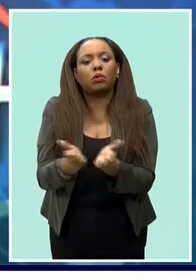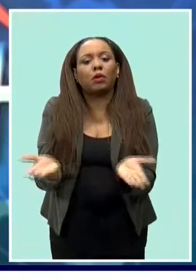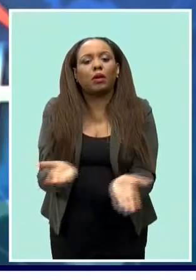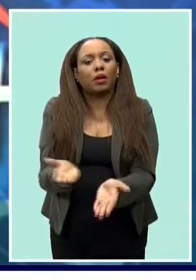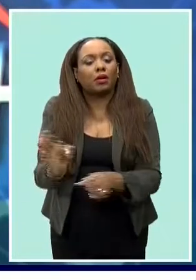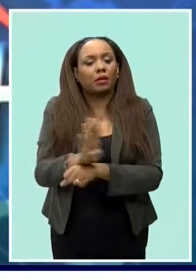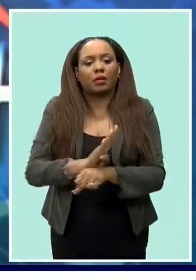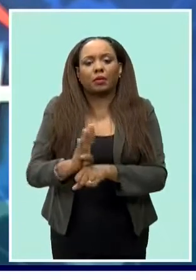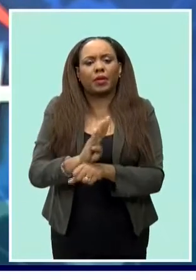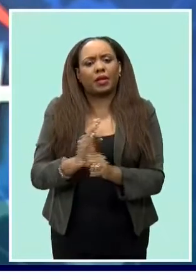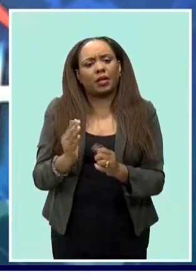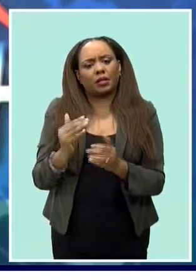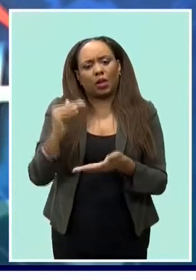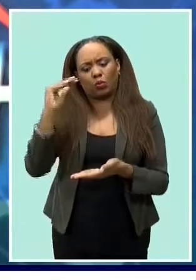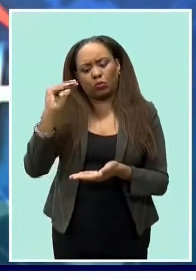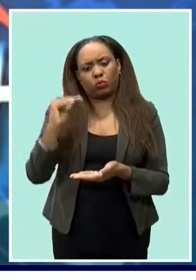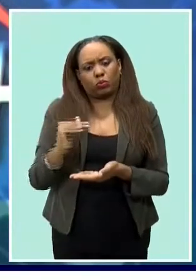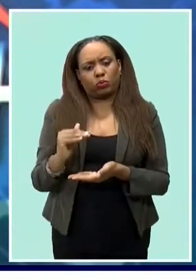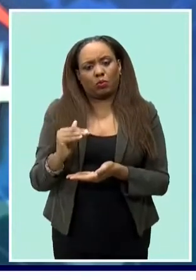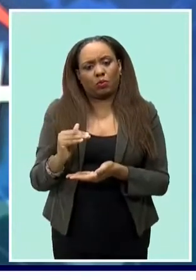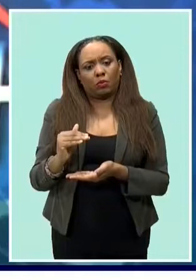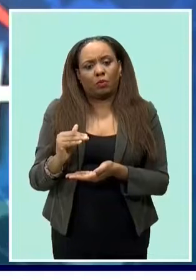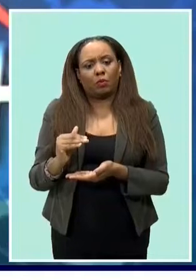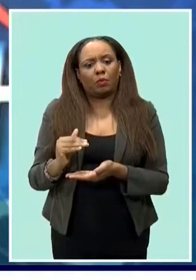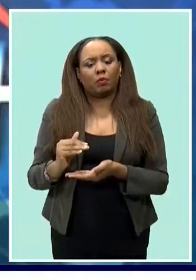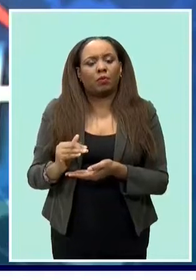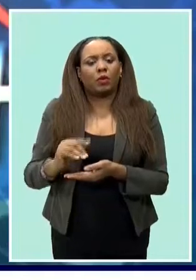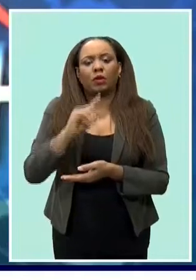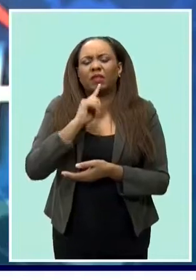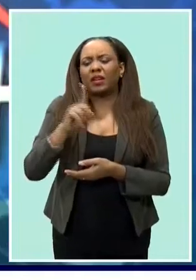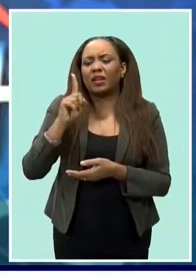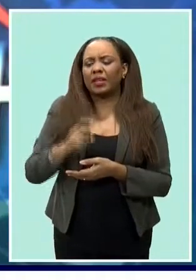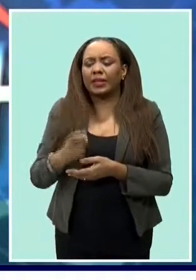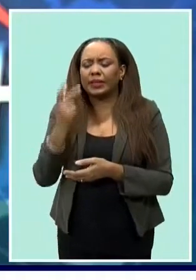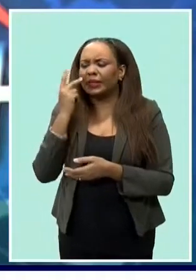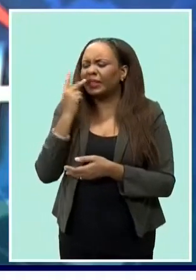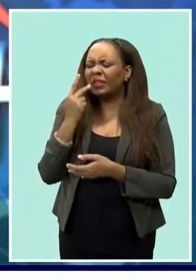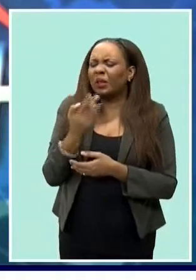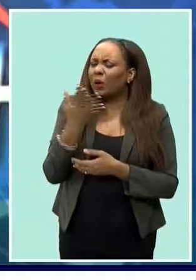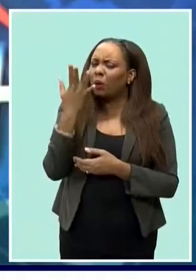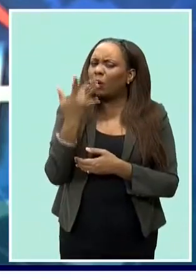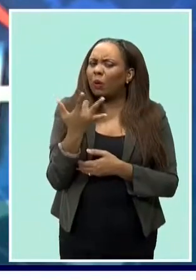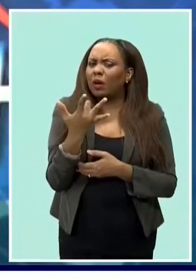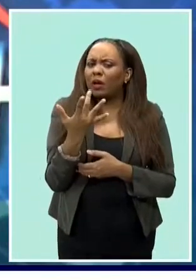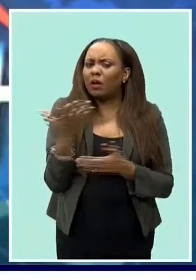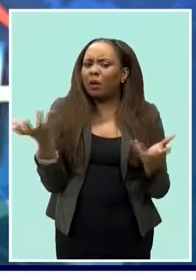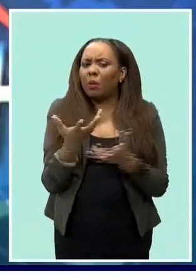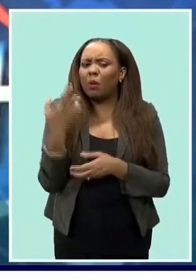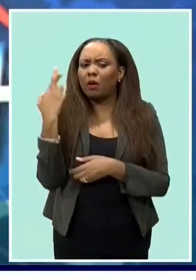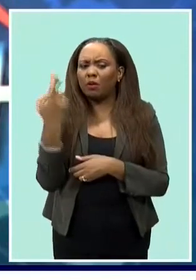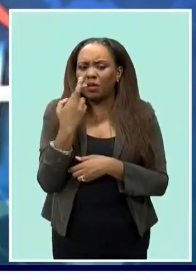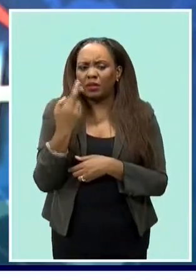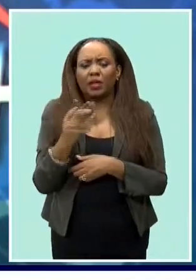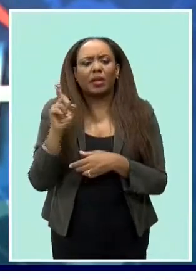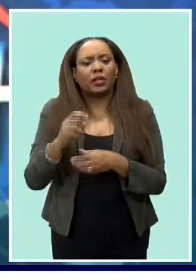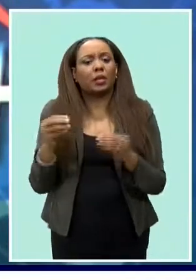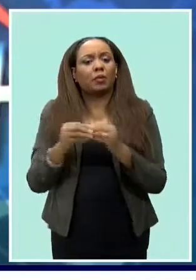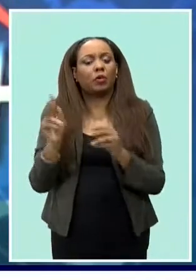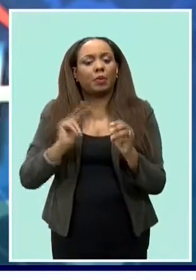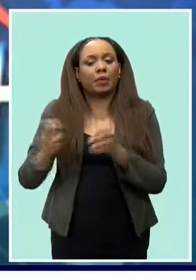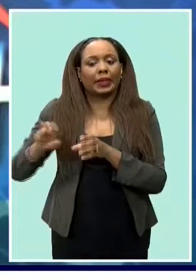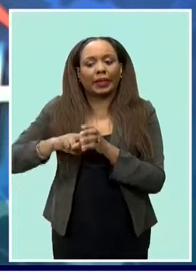that report, key areas have been highlighted which will be given attention to bring Barbados to the front of the pack of regional cruise